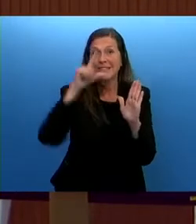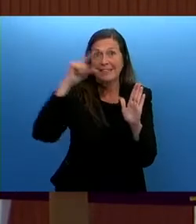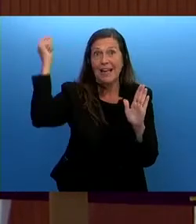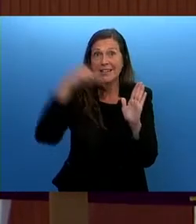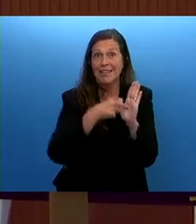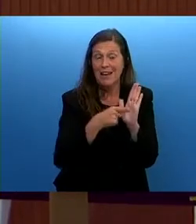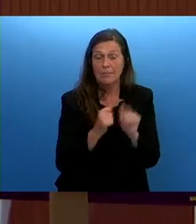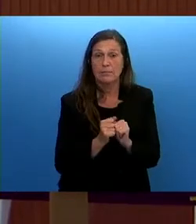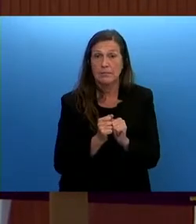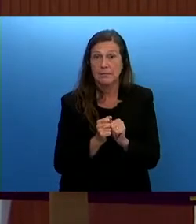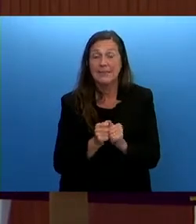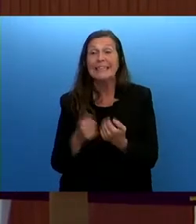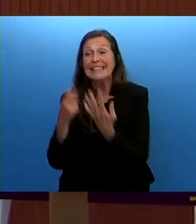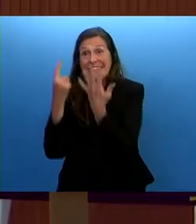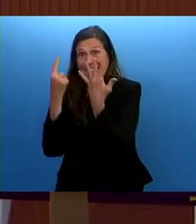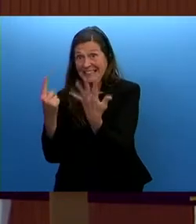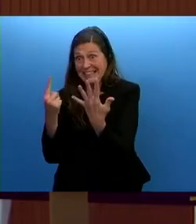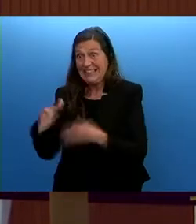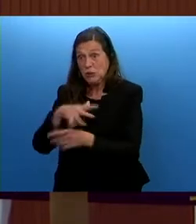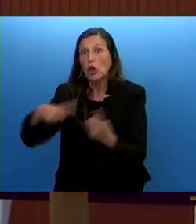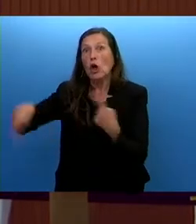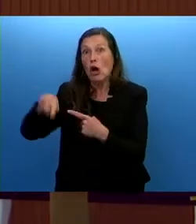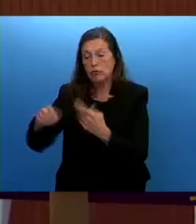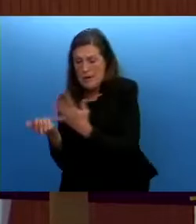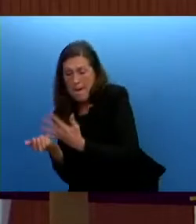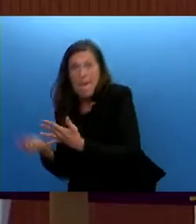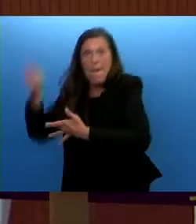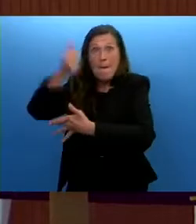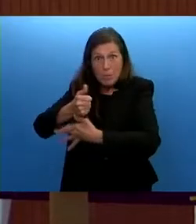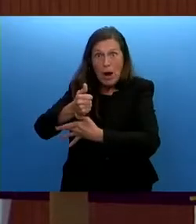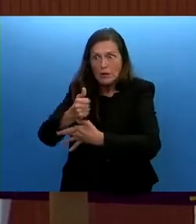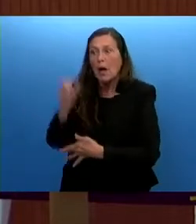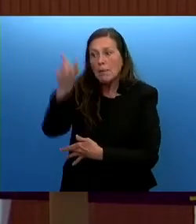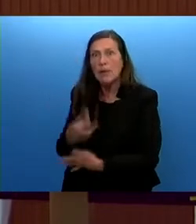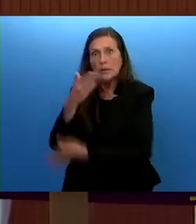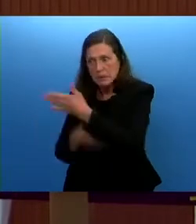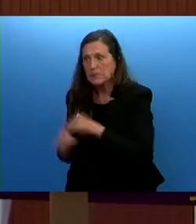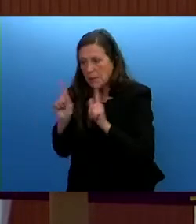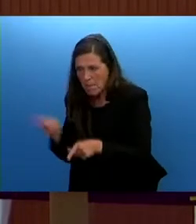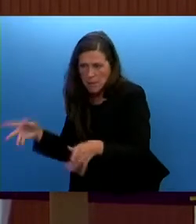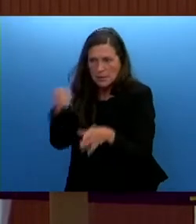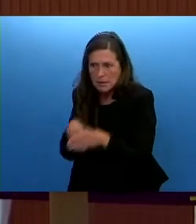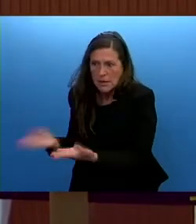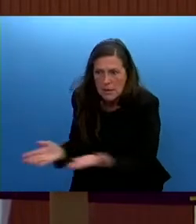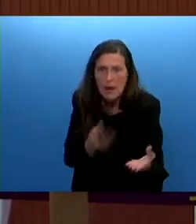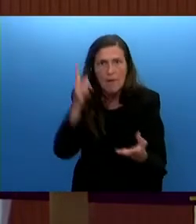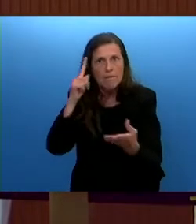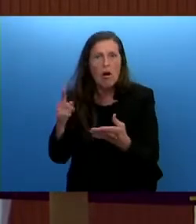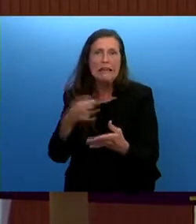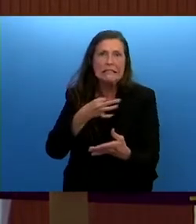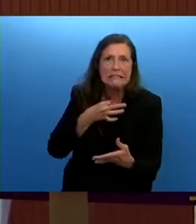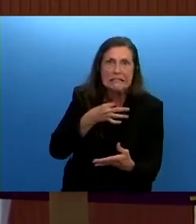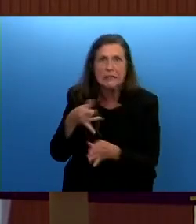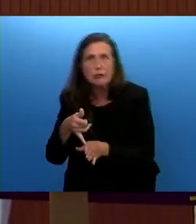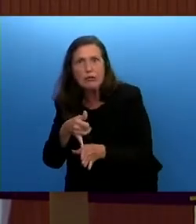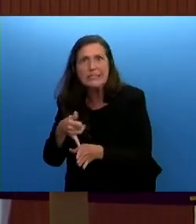6 countries prioritized the protection and safety of persons with disabilities in situations of risk and humanitarian